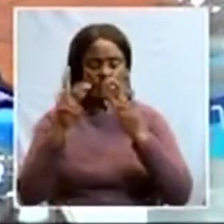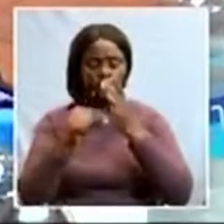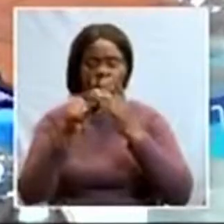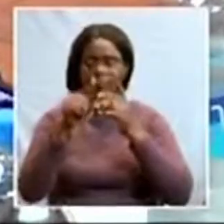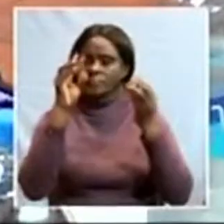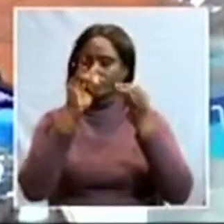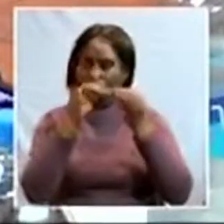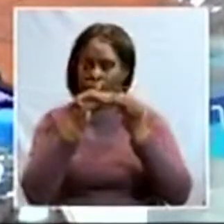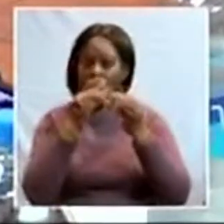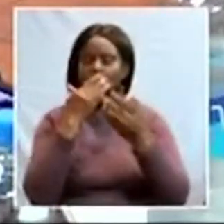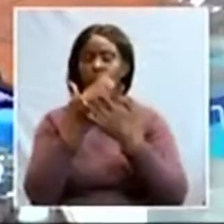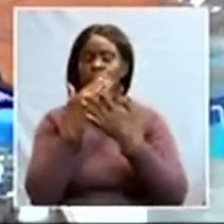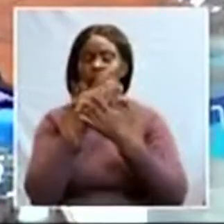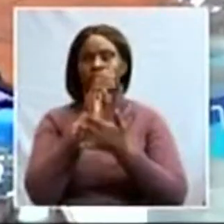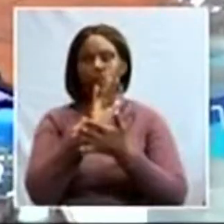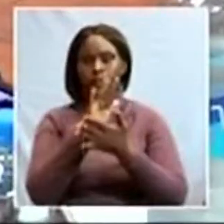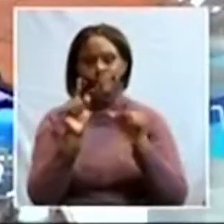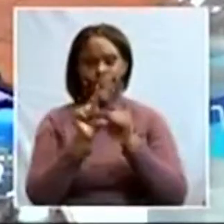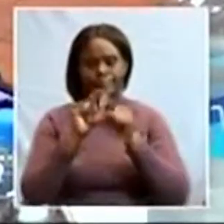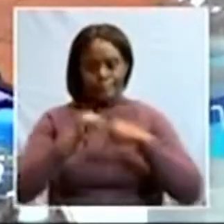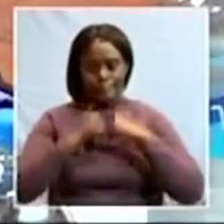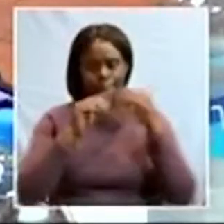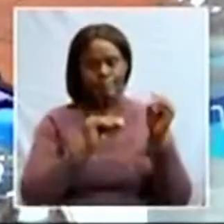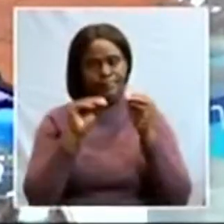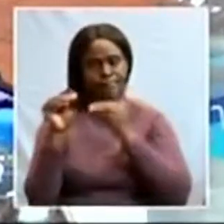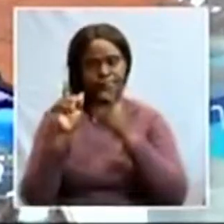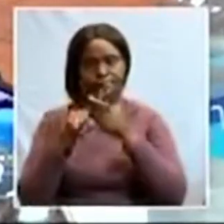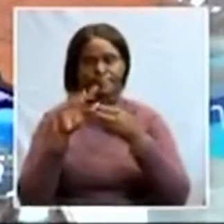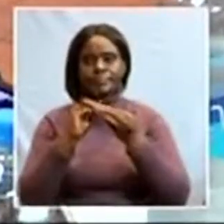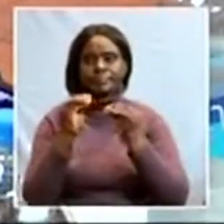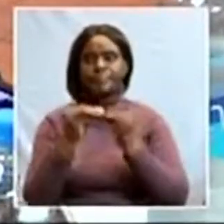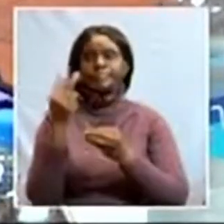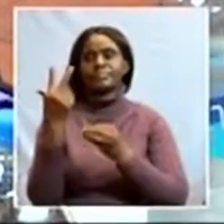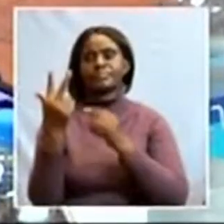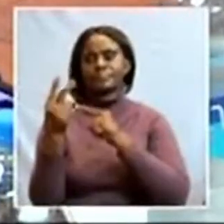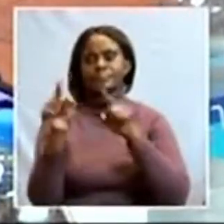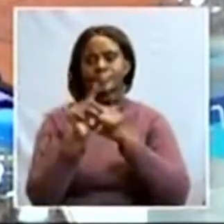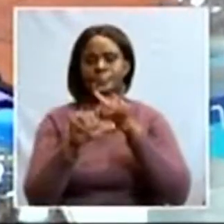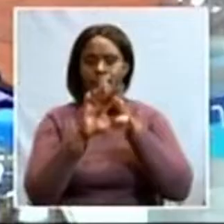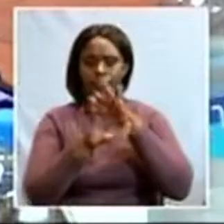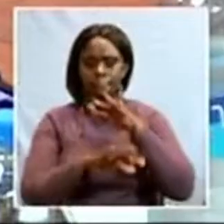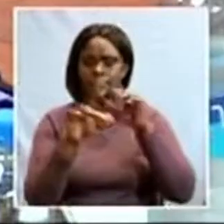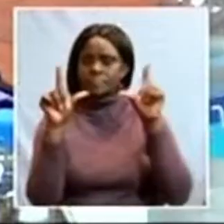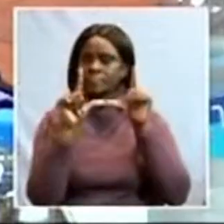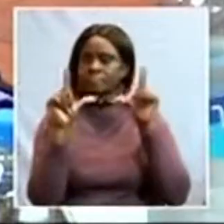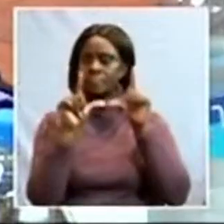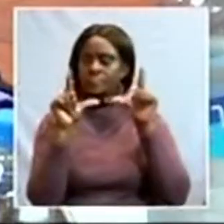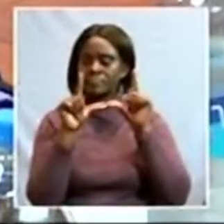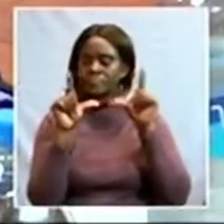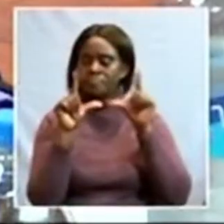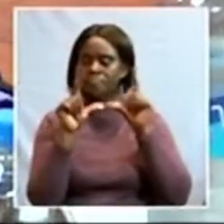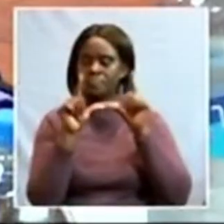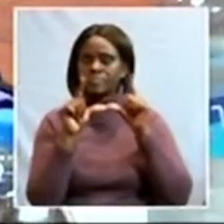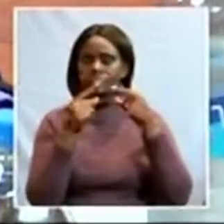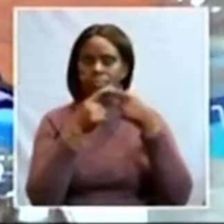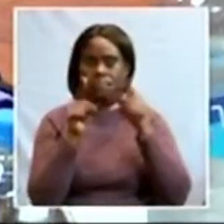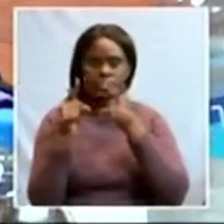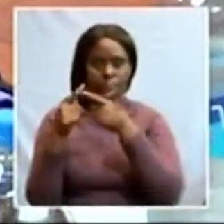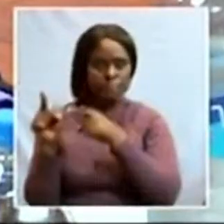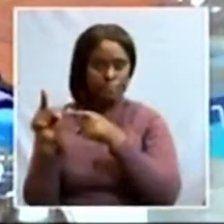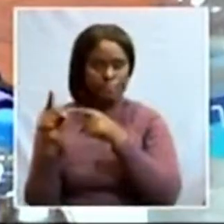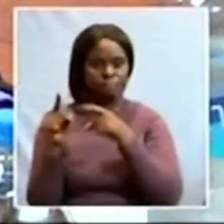is more realistic. We move on to item number 3 under licenses. Variance